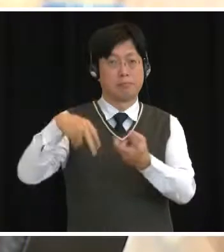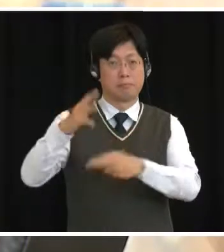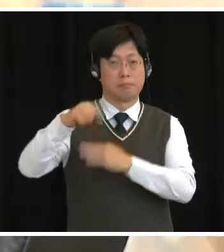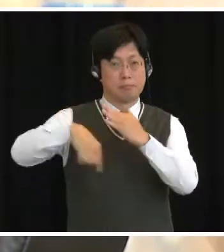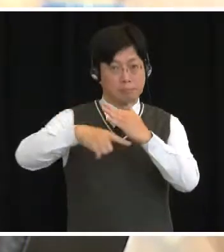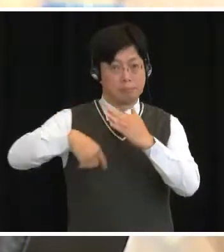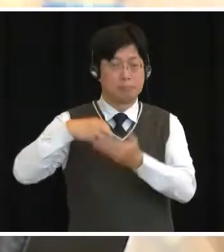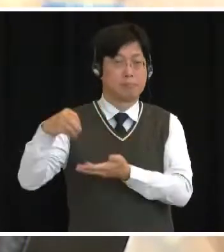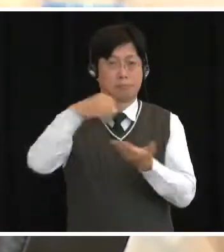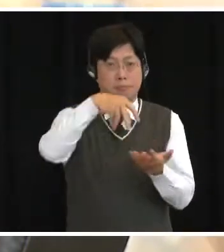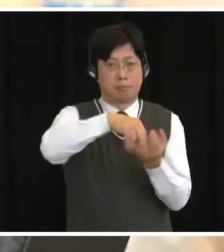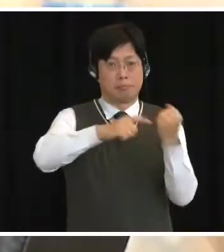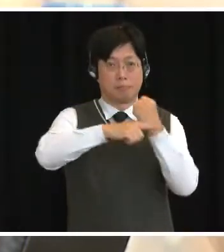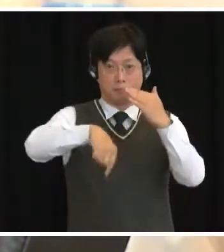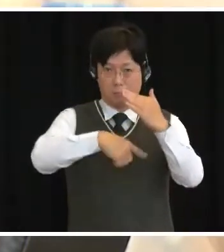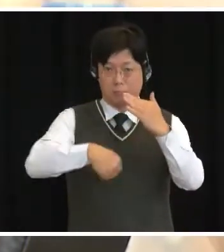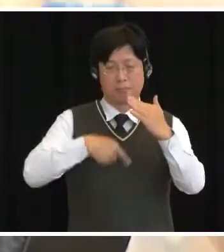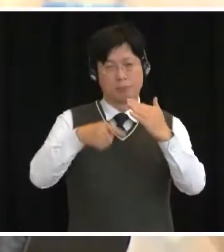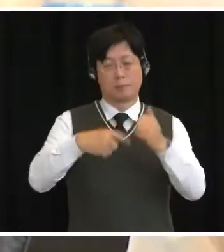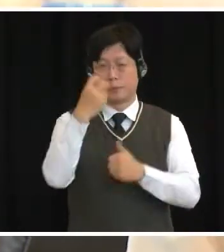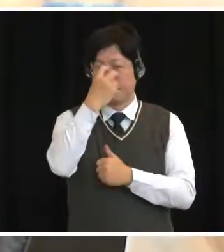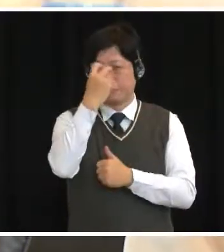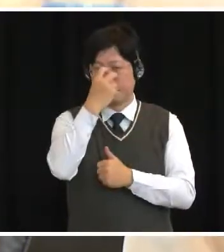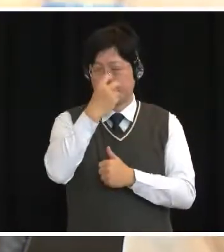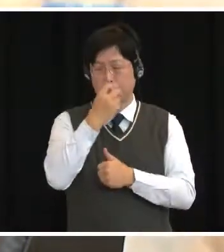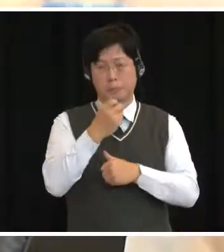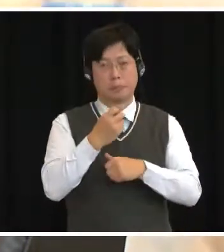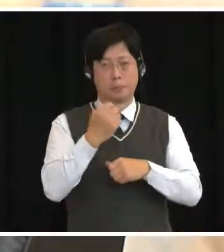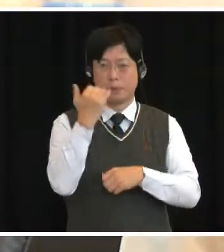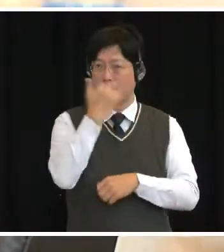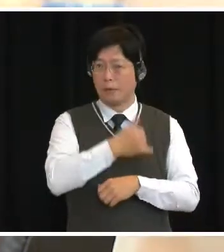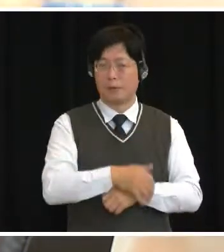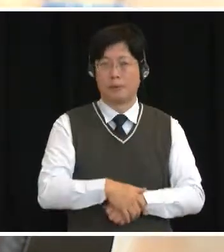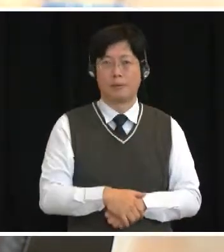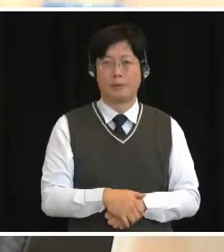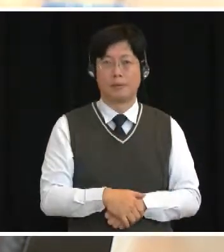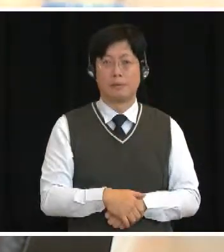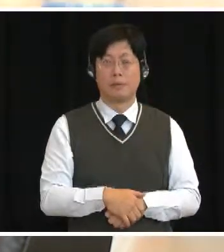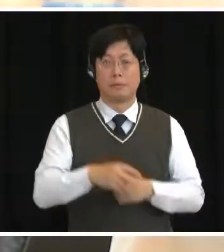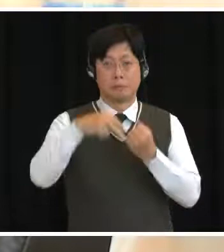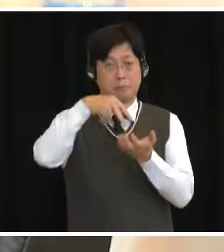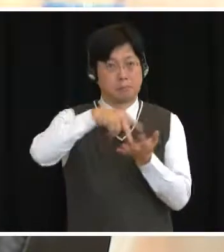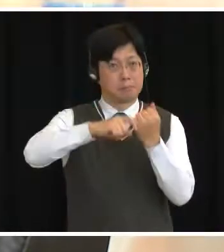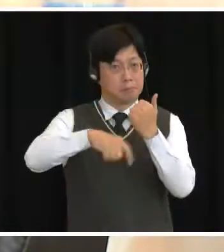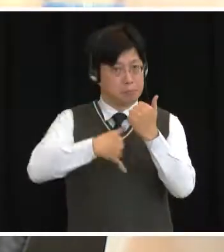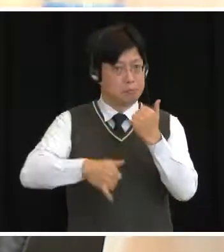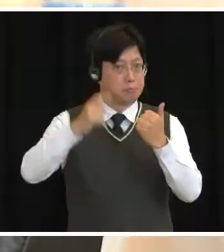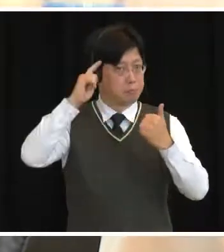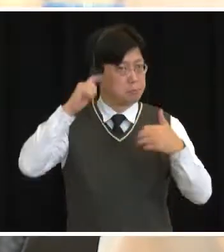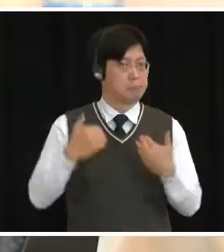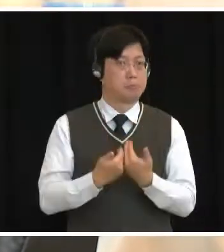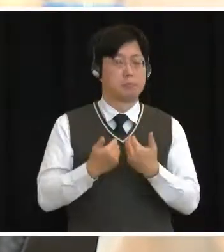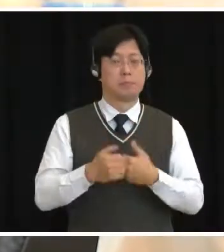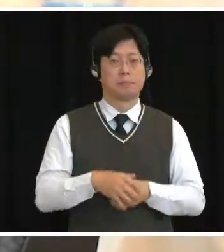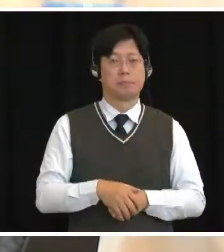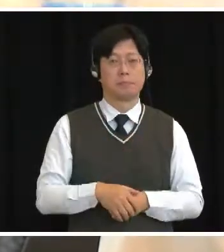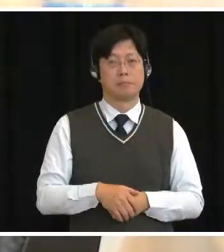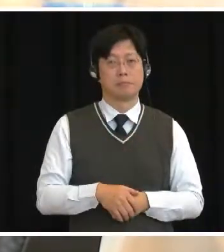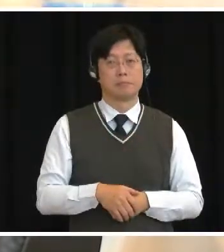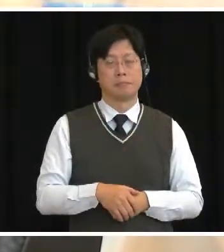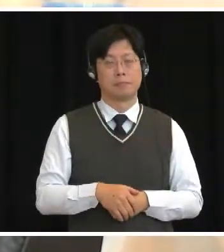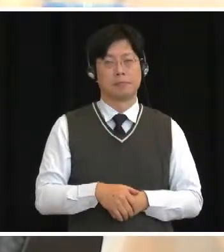lifted to 18. But then the bill was reviewed at the Legislative Yuan.